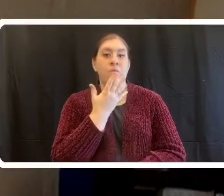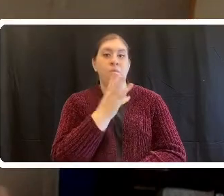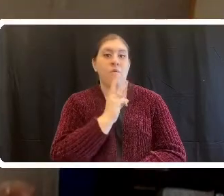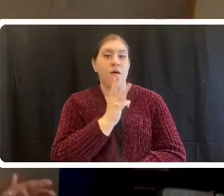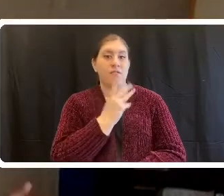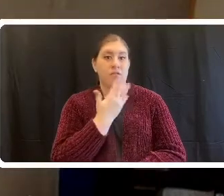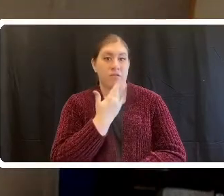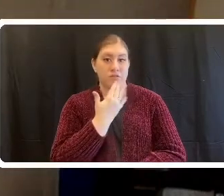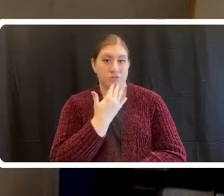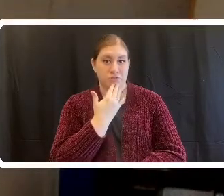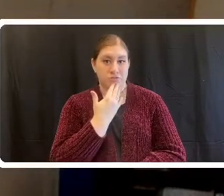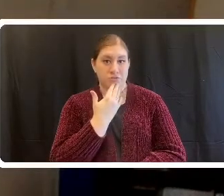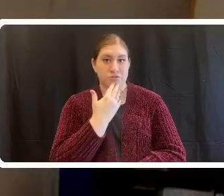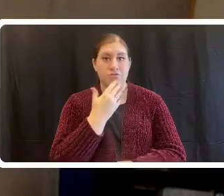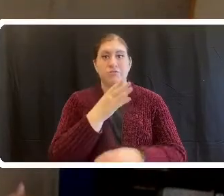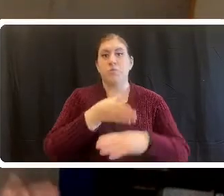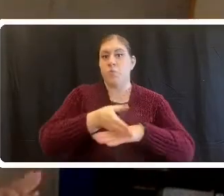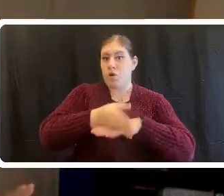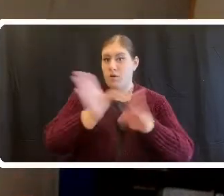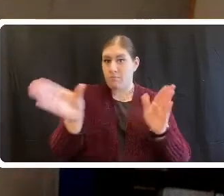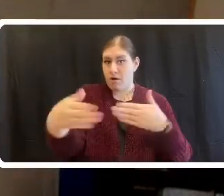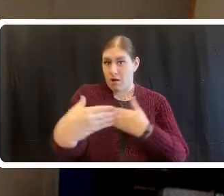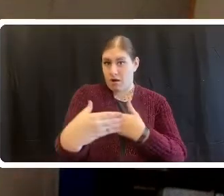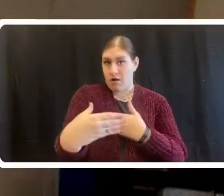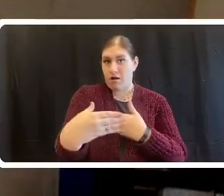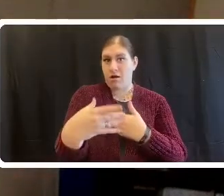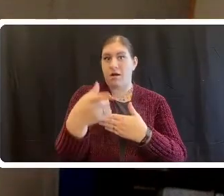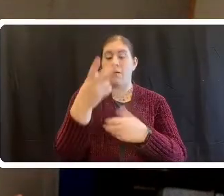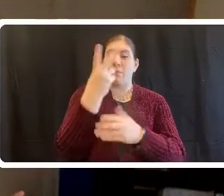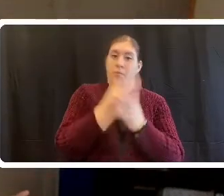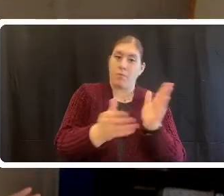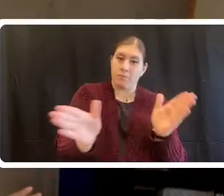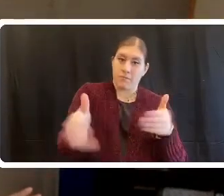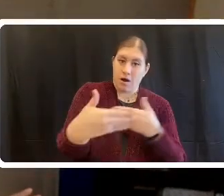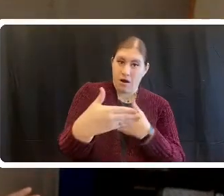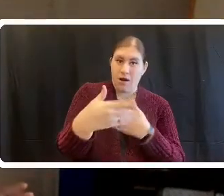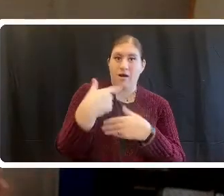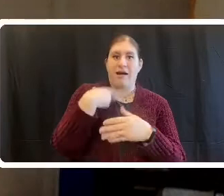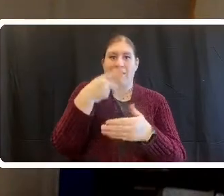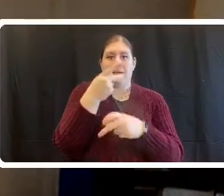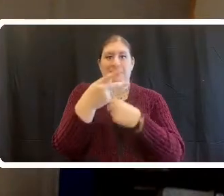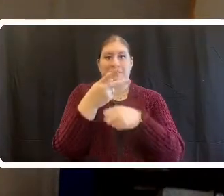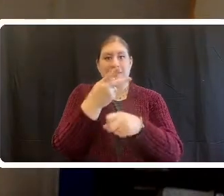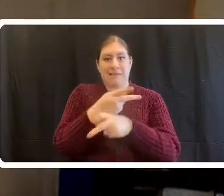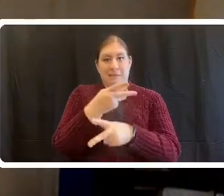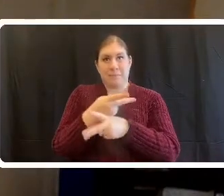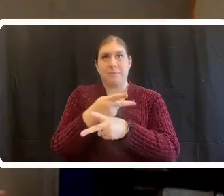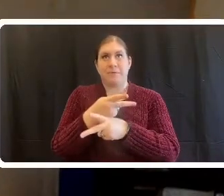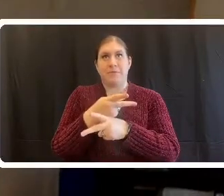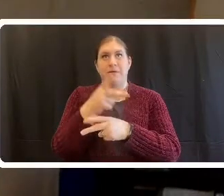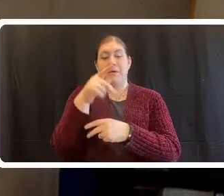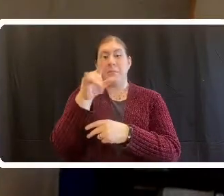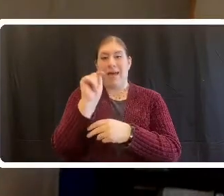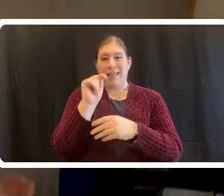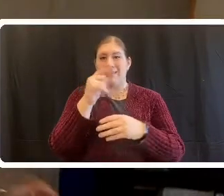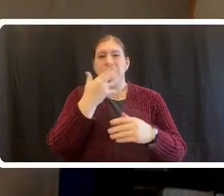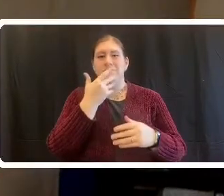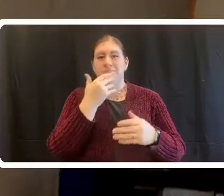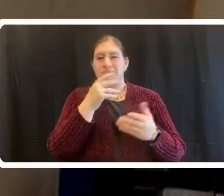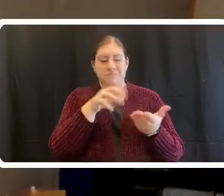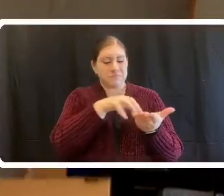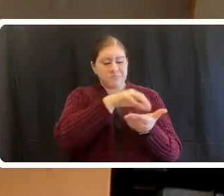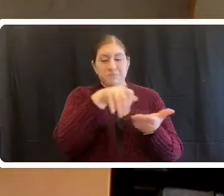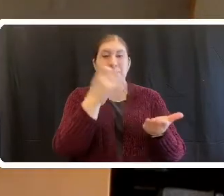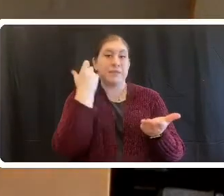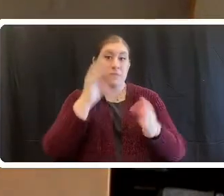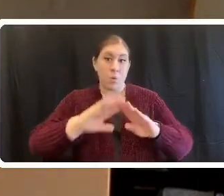right? And it's a wooden box. It serves as both a box. I keep my palette on the front, but